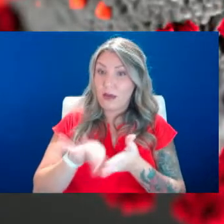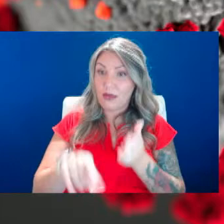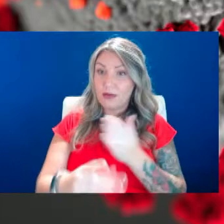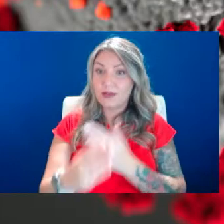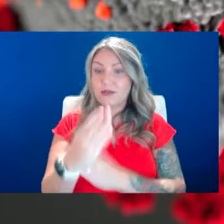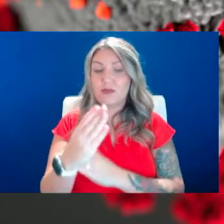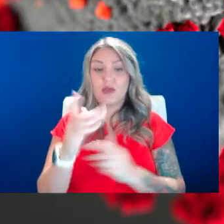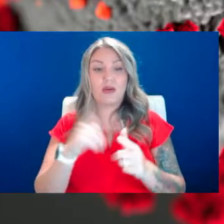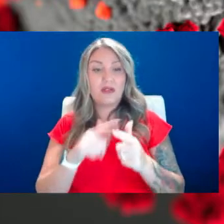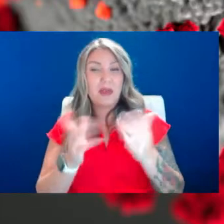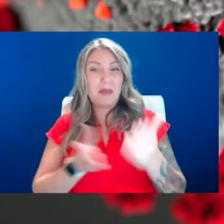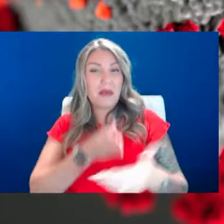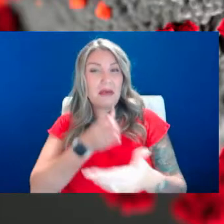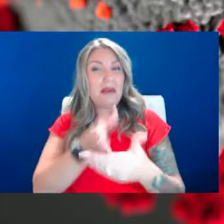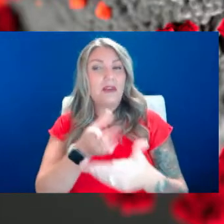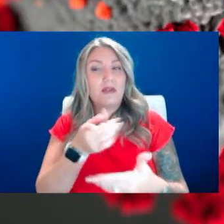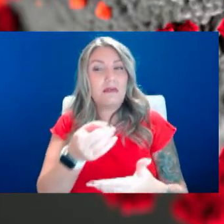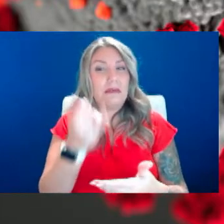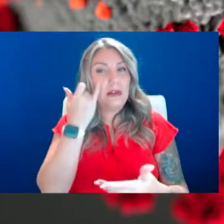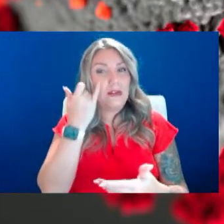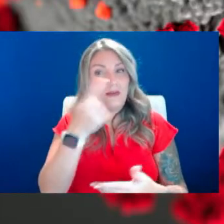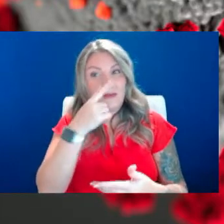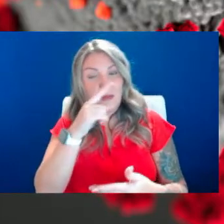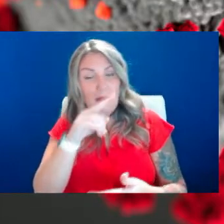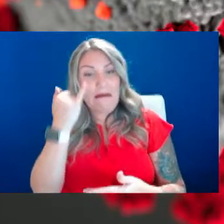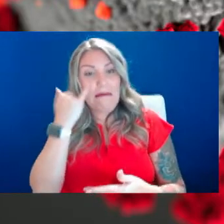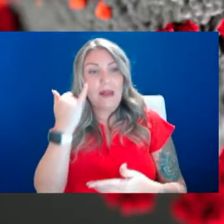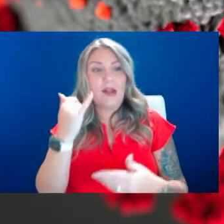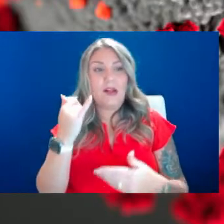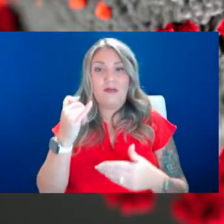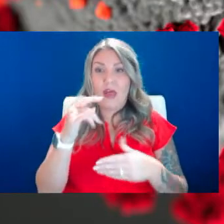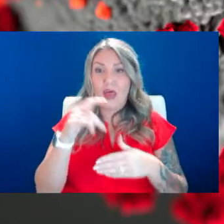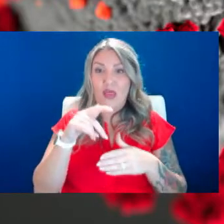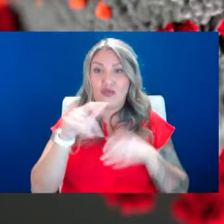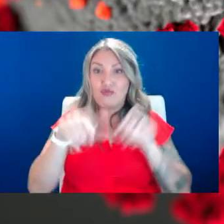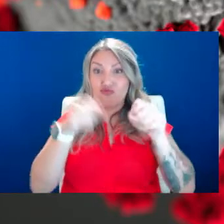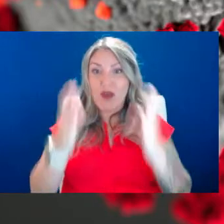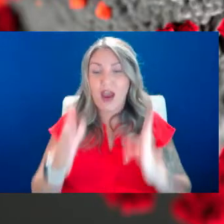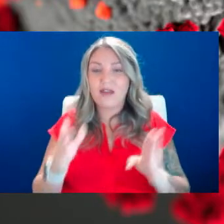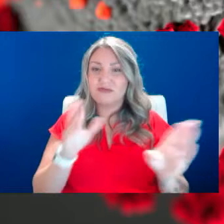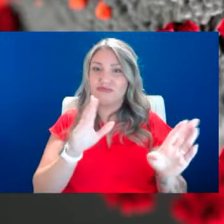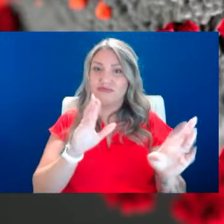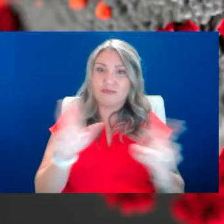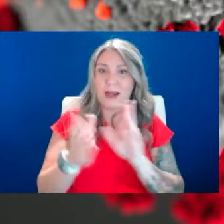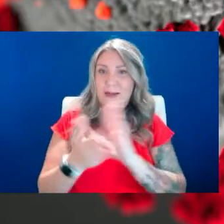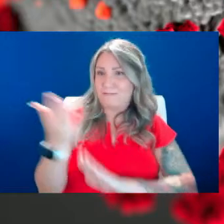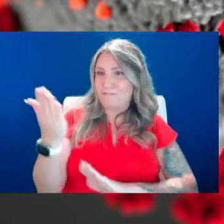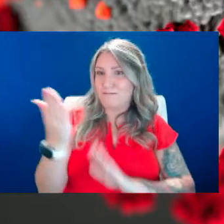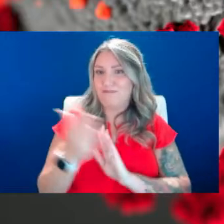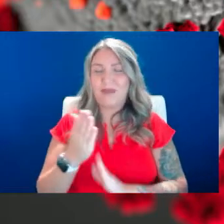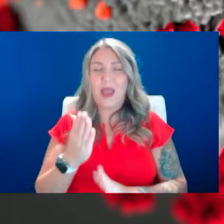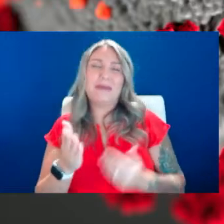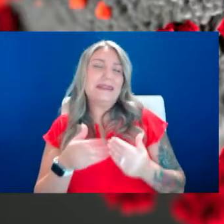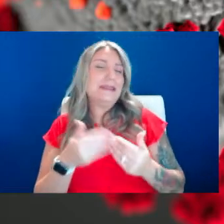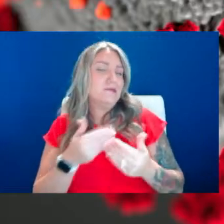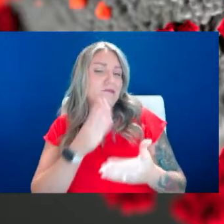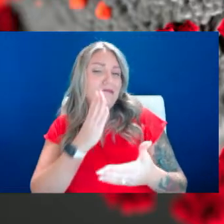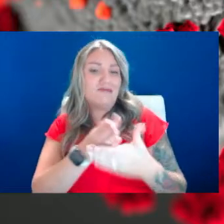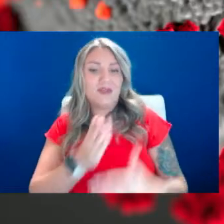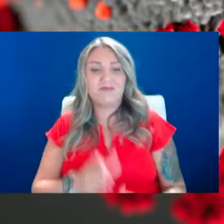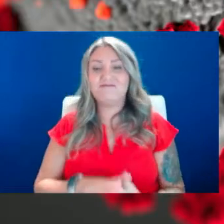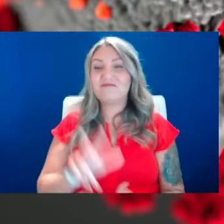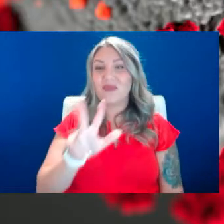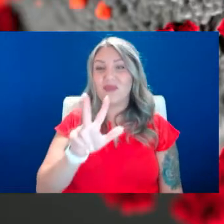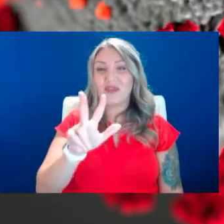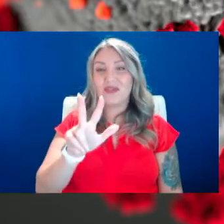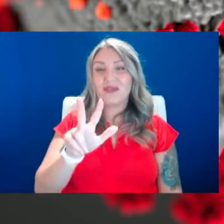interrupt you today, if you don't mind, if we see these riders ready to take off. But go for it. Yeah, I'm easy to interrupt, so it's fine. 32 active infections in